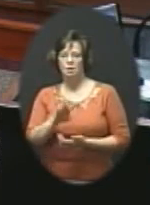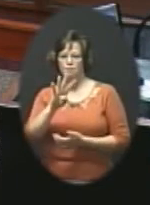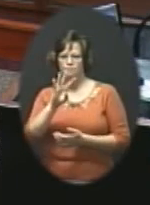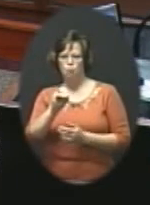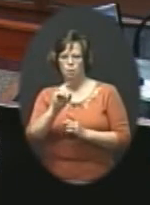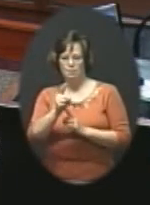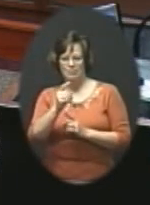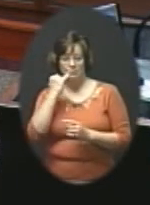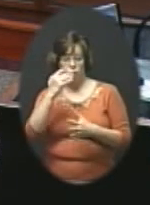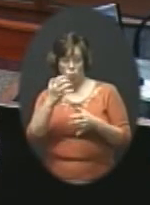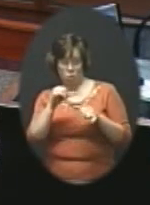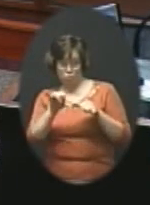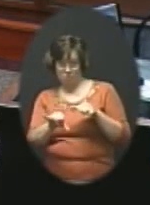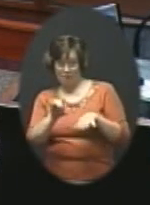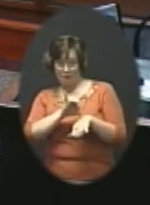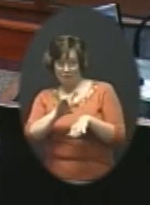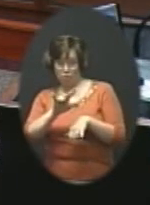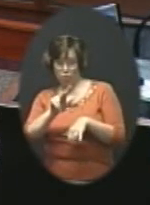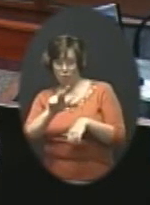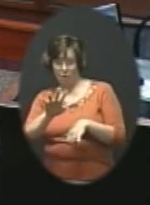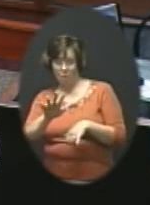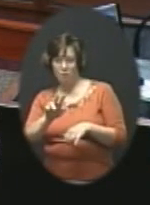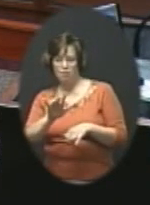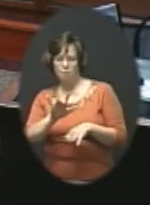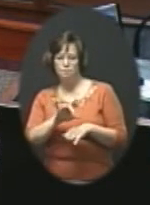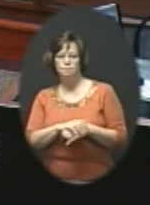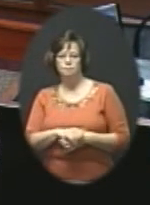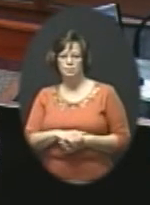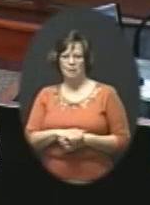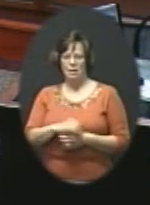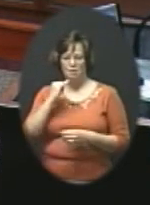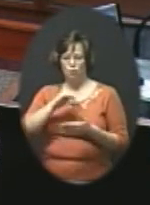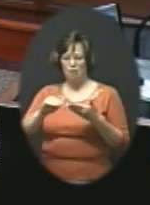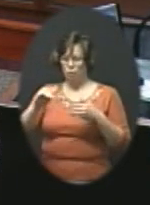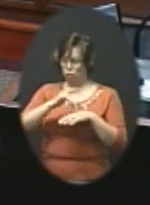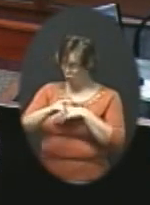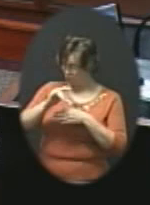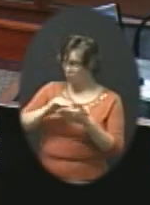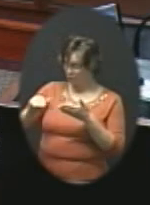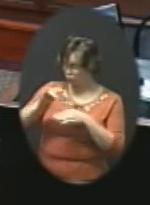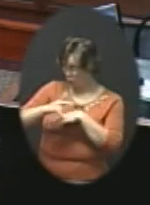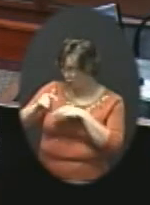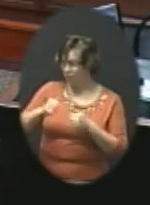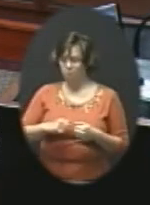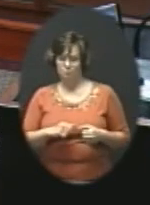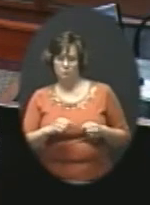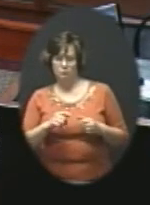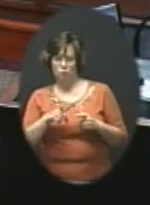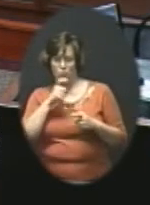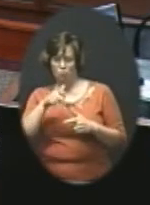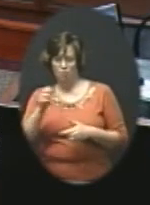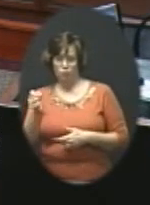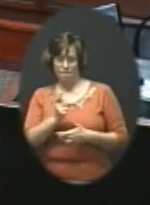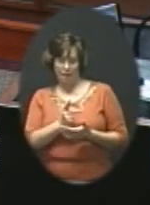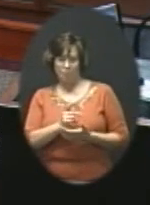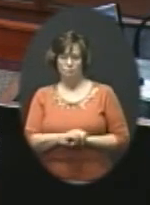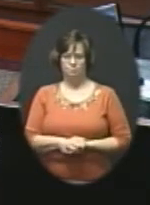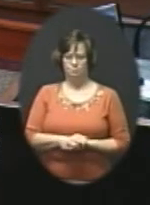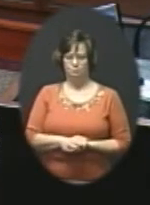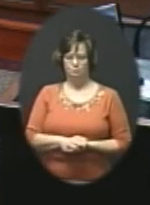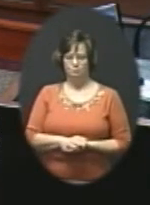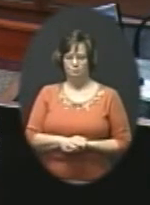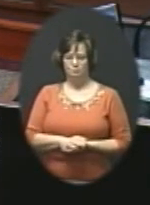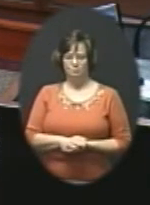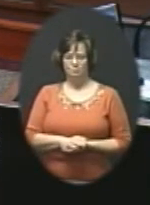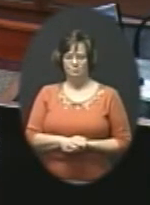40 minutes. If you want to stay for until 8:35. 8:35. If we get out early, we get out early. All right. That way we don't have to come back. There you go. All right. That's a